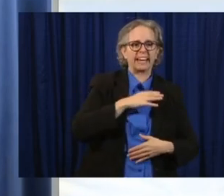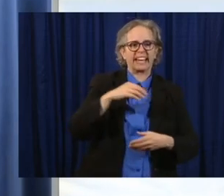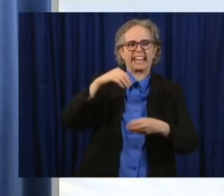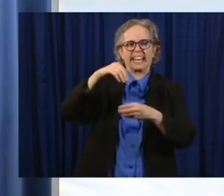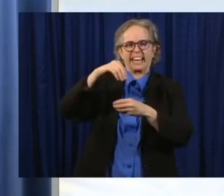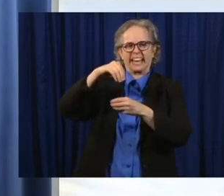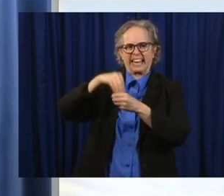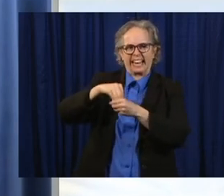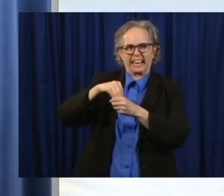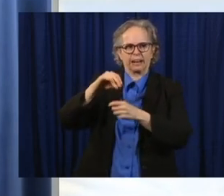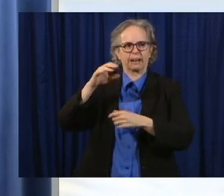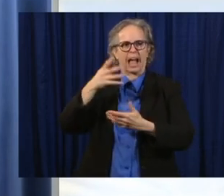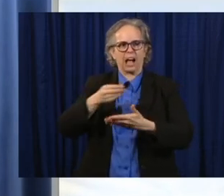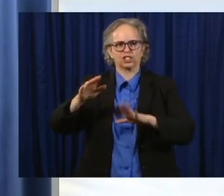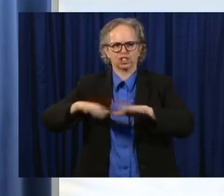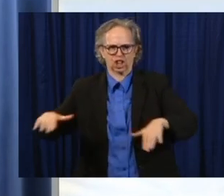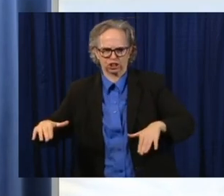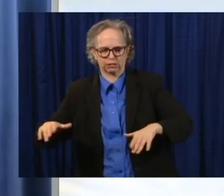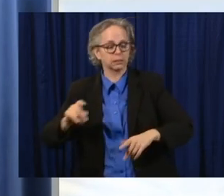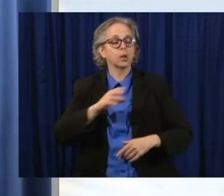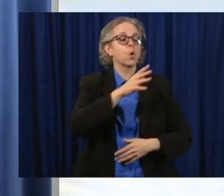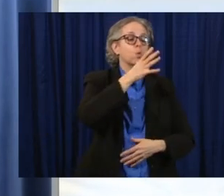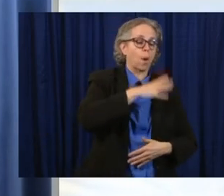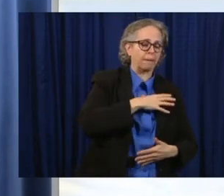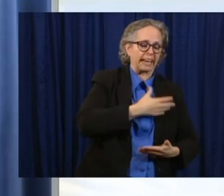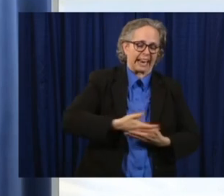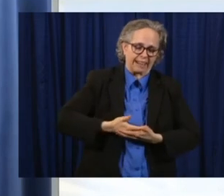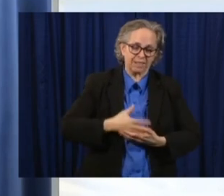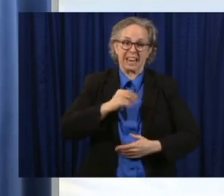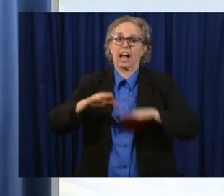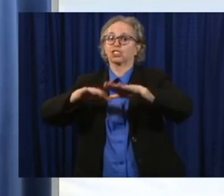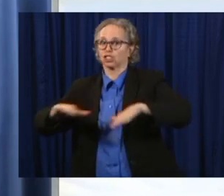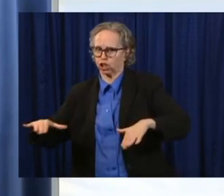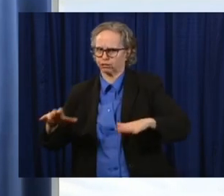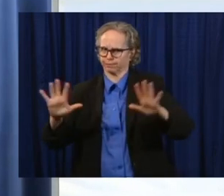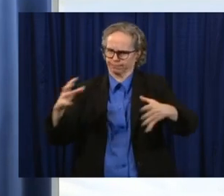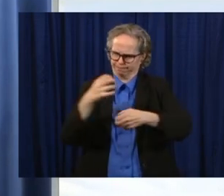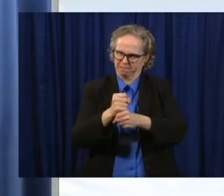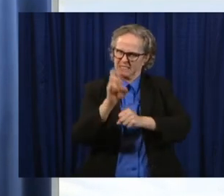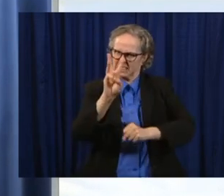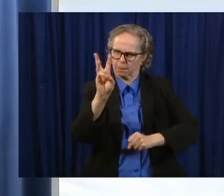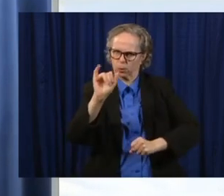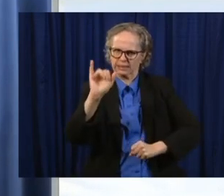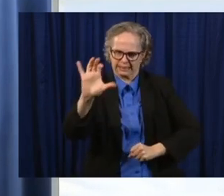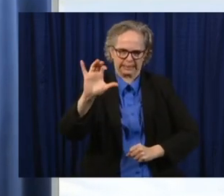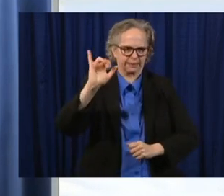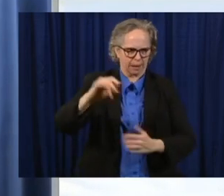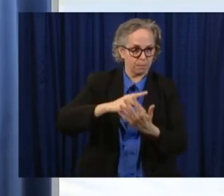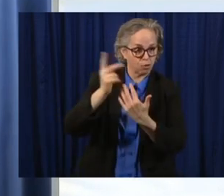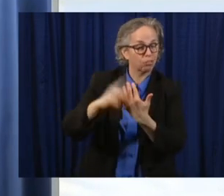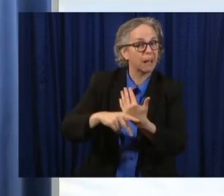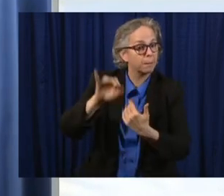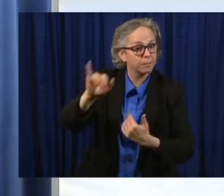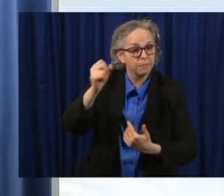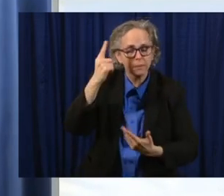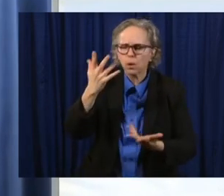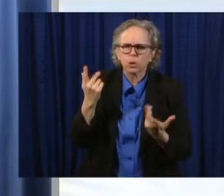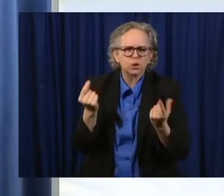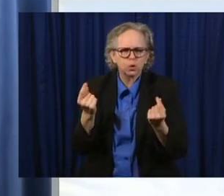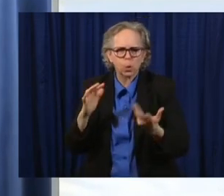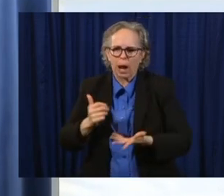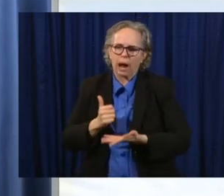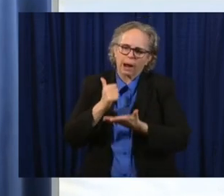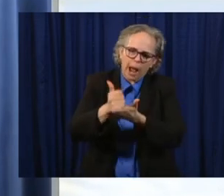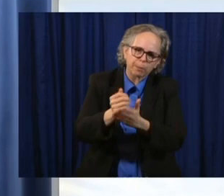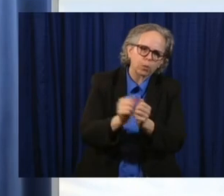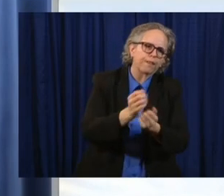do an amazing job. Collectively, they're helping young families stay fed, healthy, and on track. Our WIC professionals